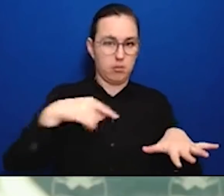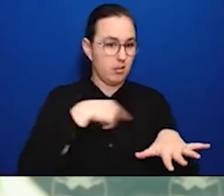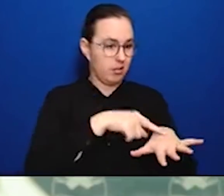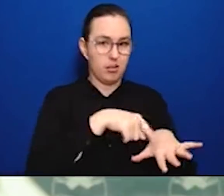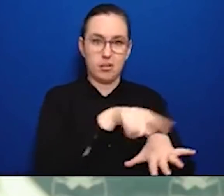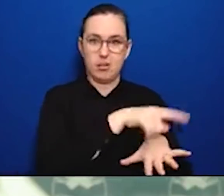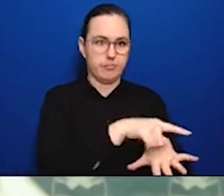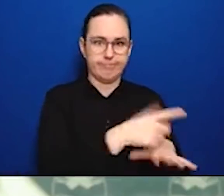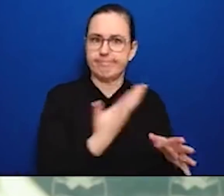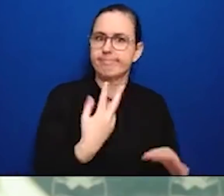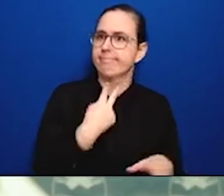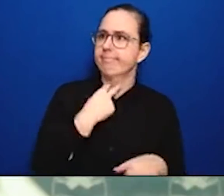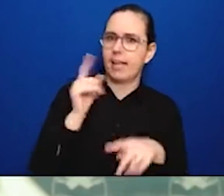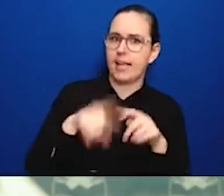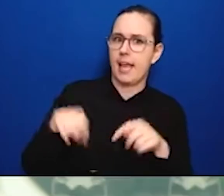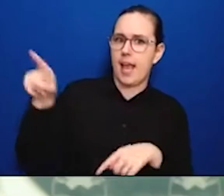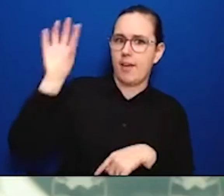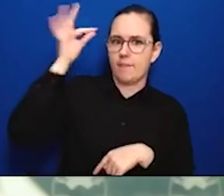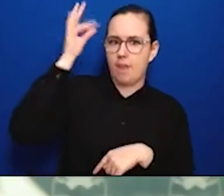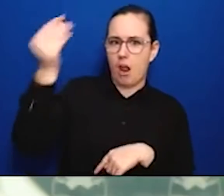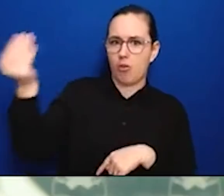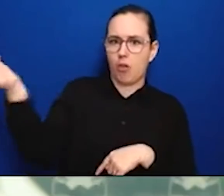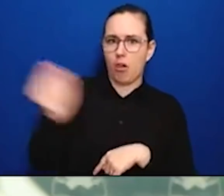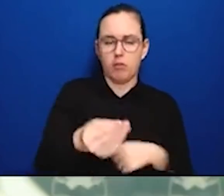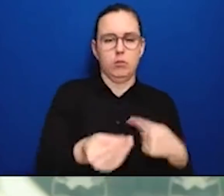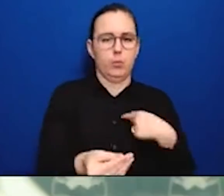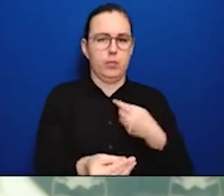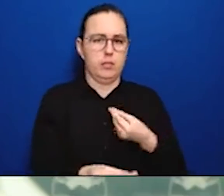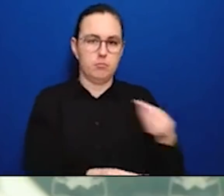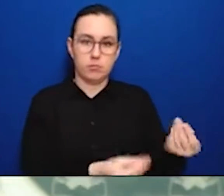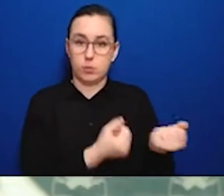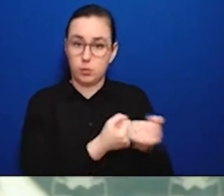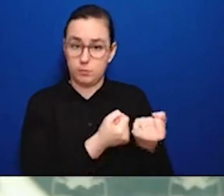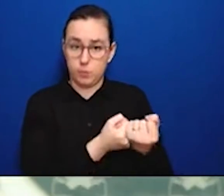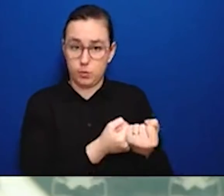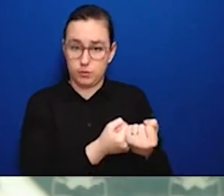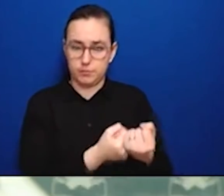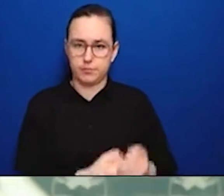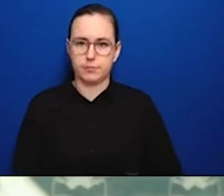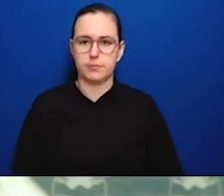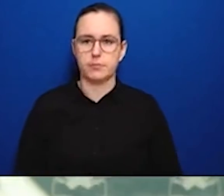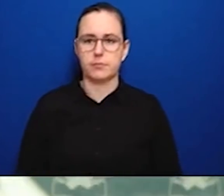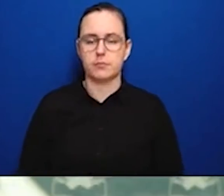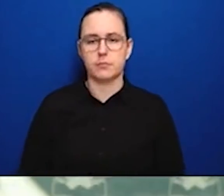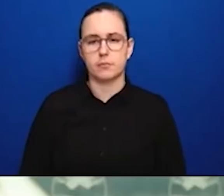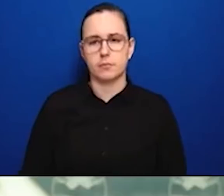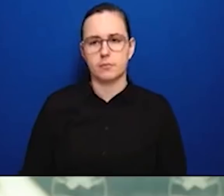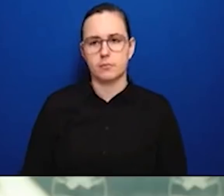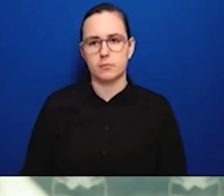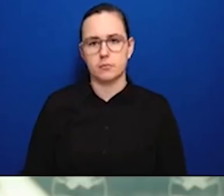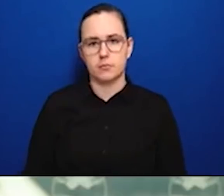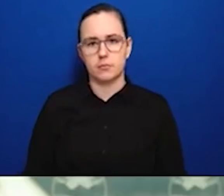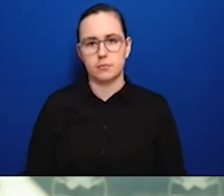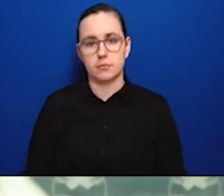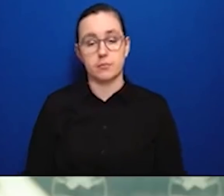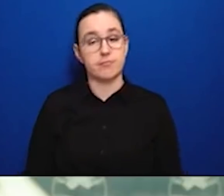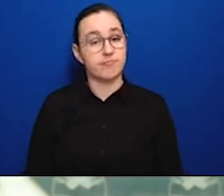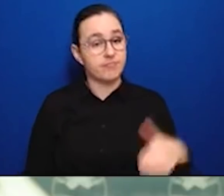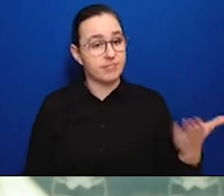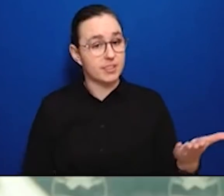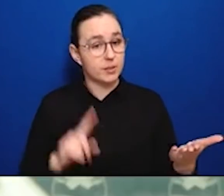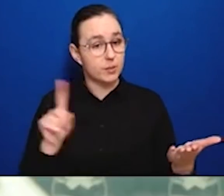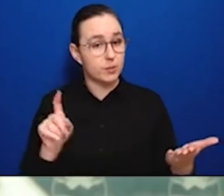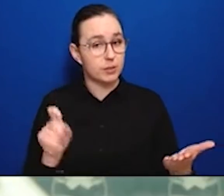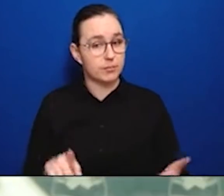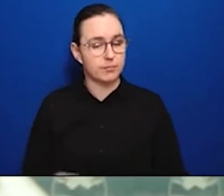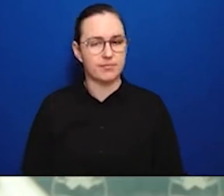federal announcement, which was made yesterday. Our next question is from Caden Fanshawe, CKPG. Please go ahead.